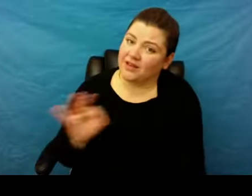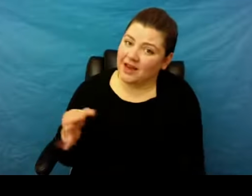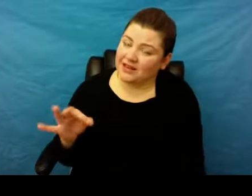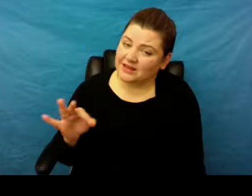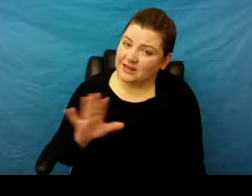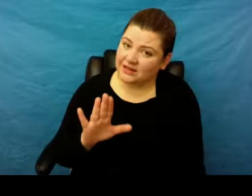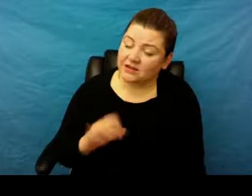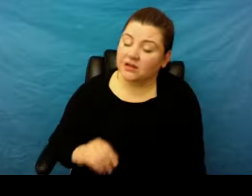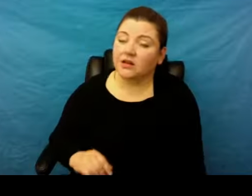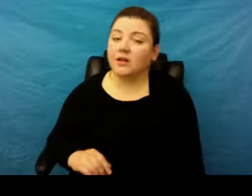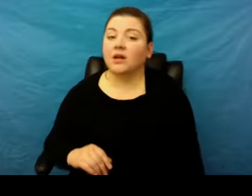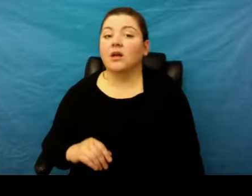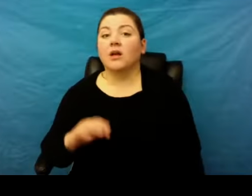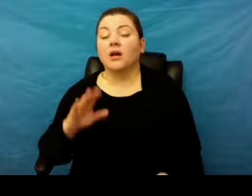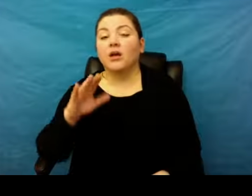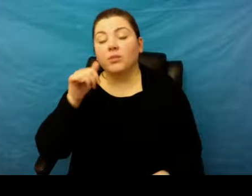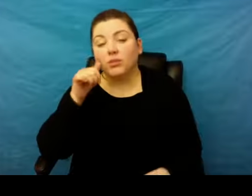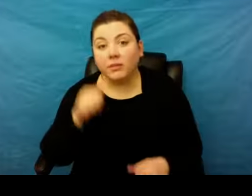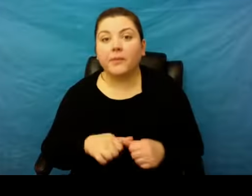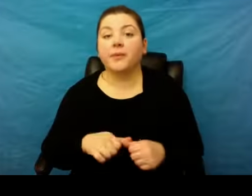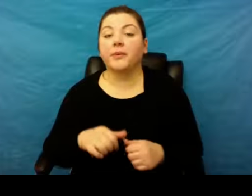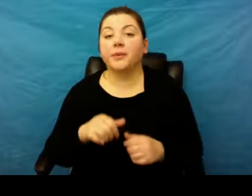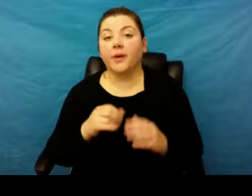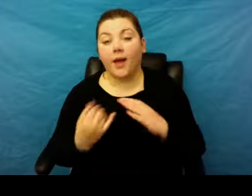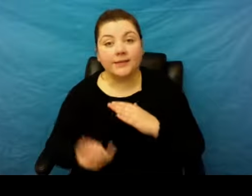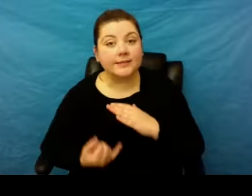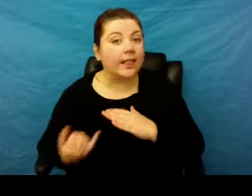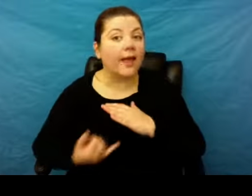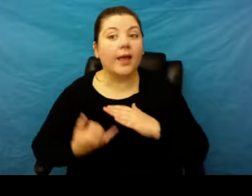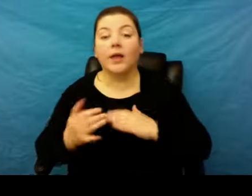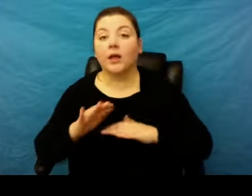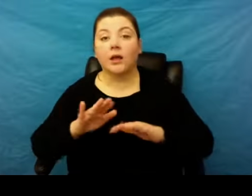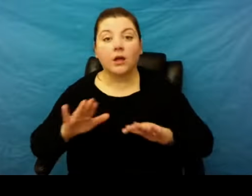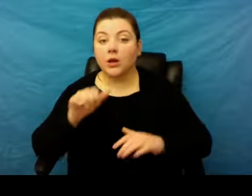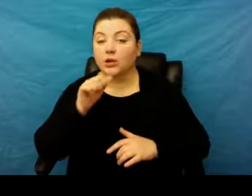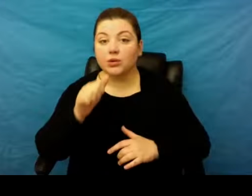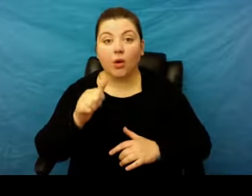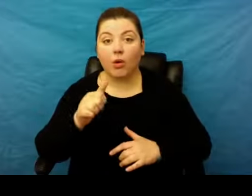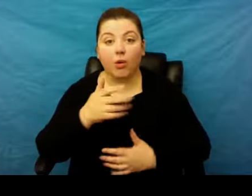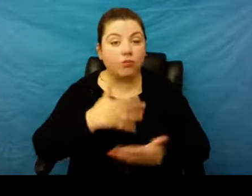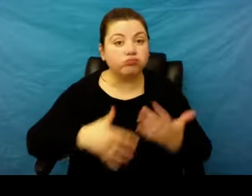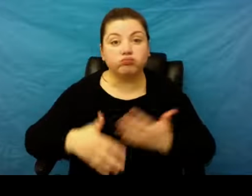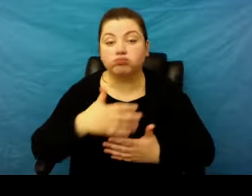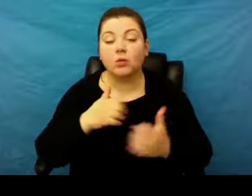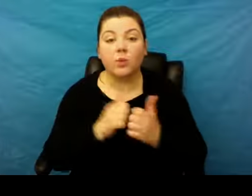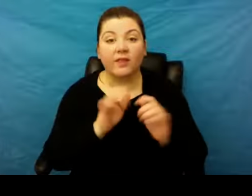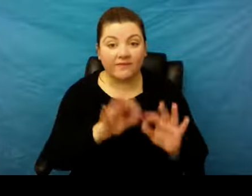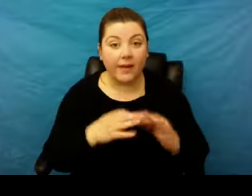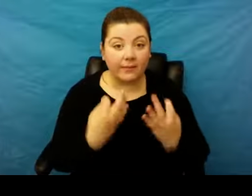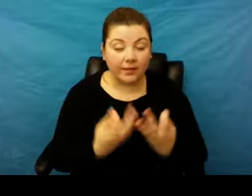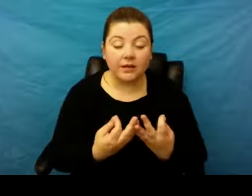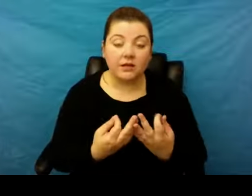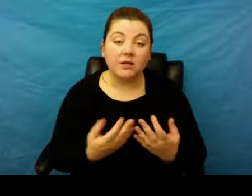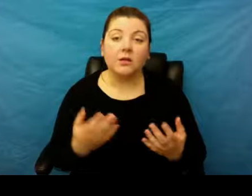behavior, about interacting with your family, a lot of that stuff would change by knowing